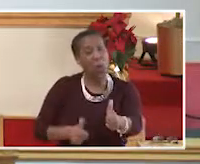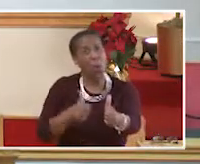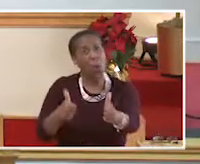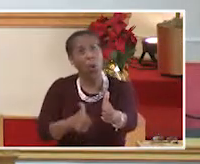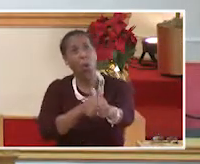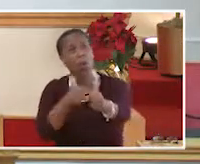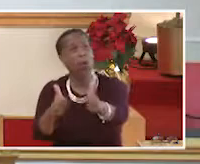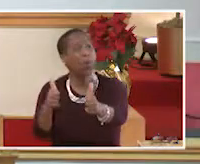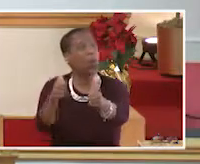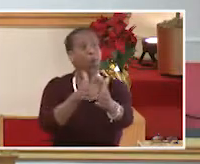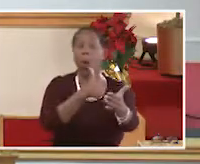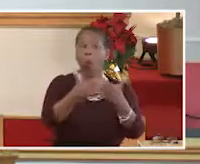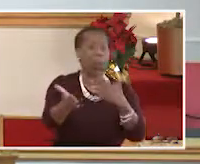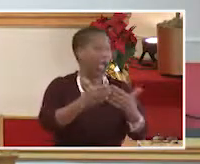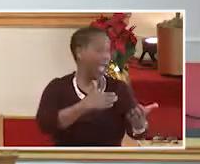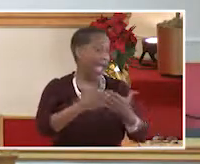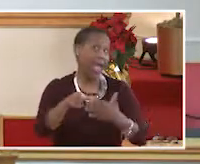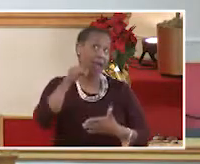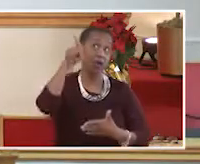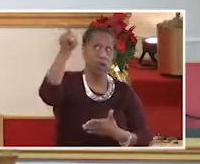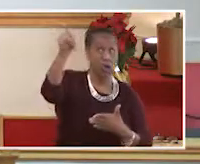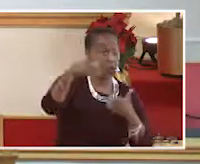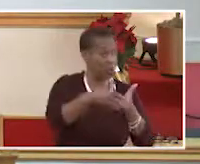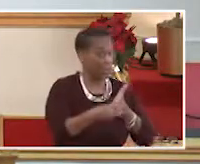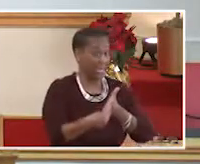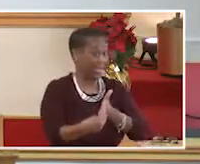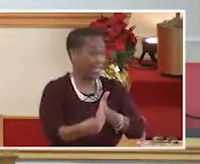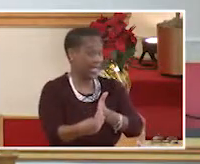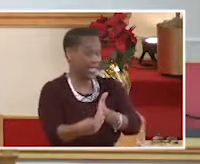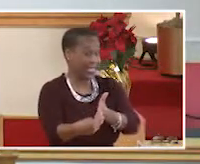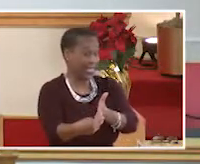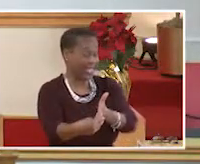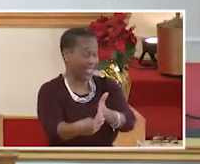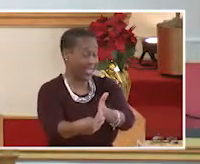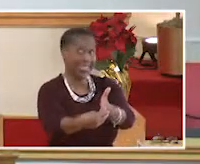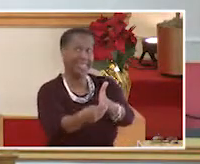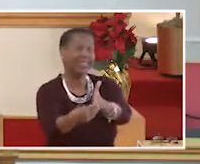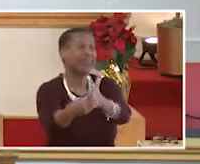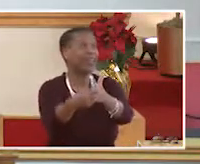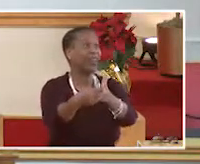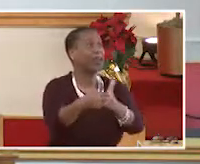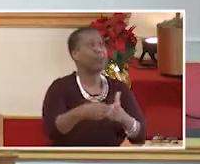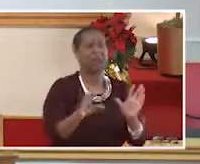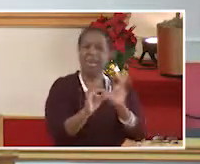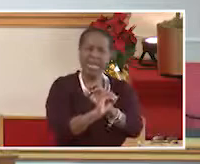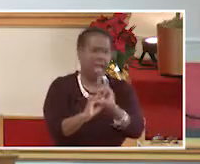follow wherever they lead.